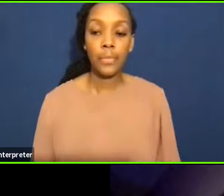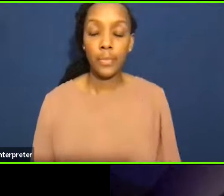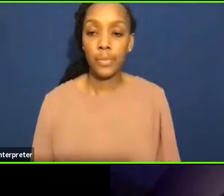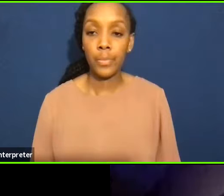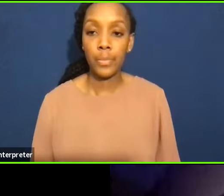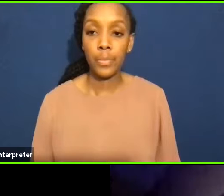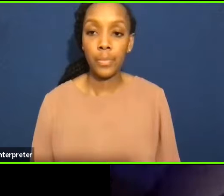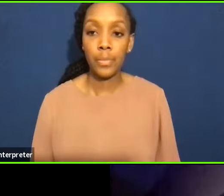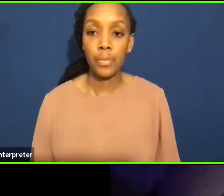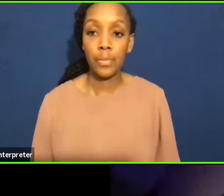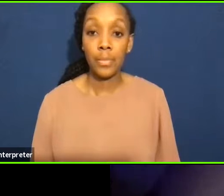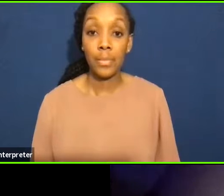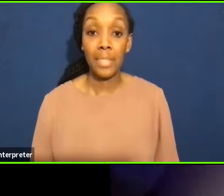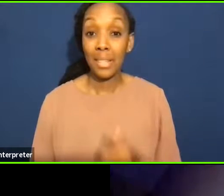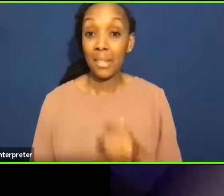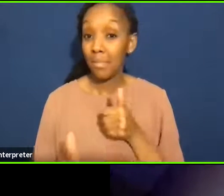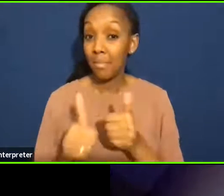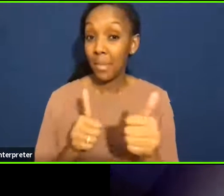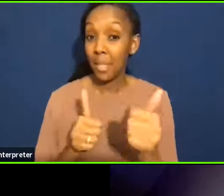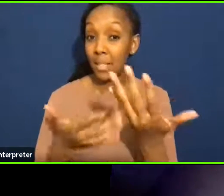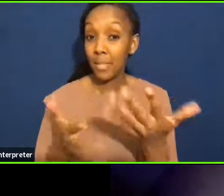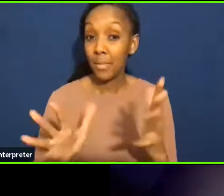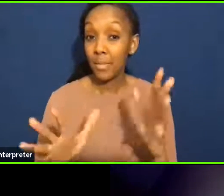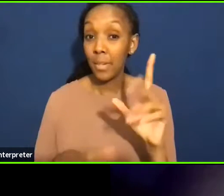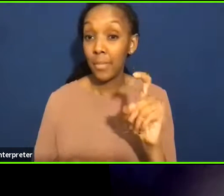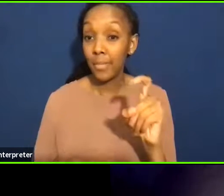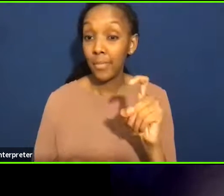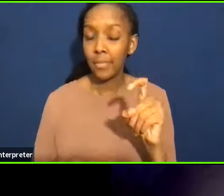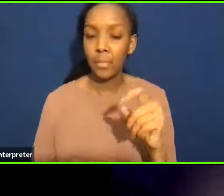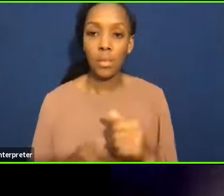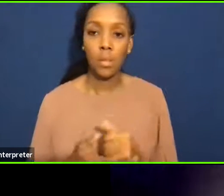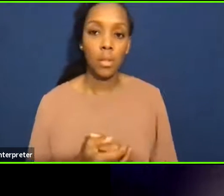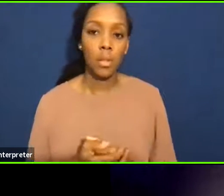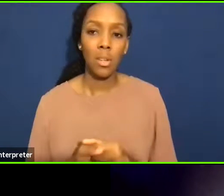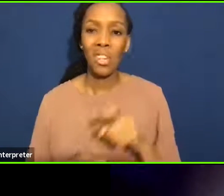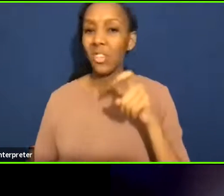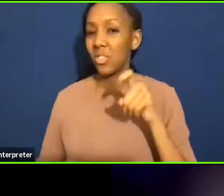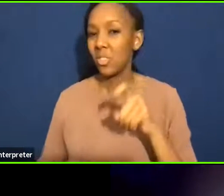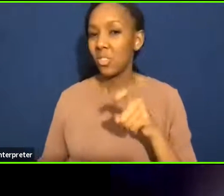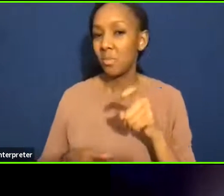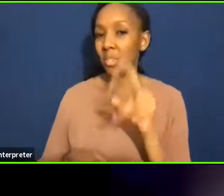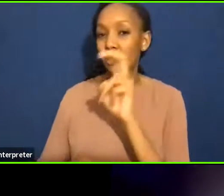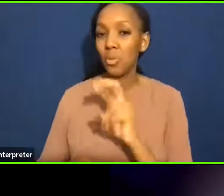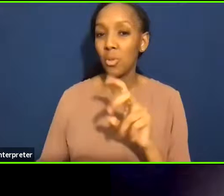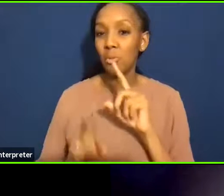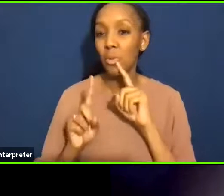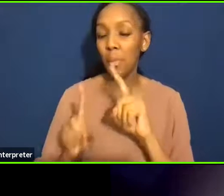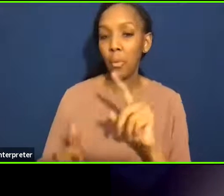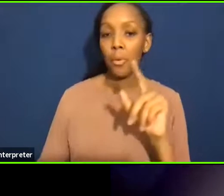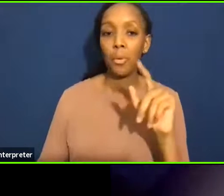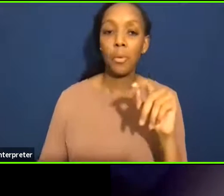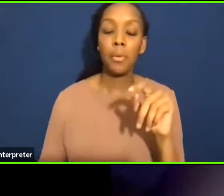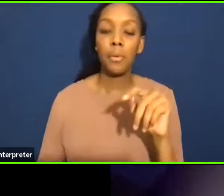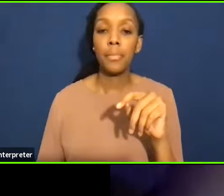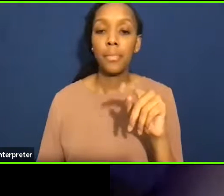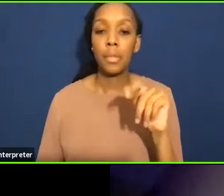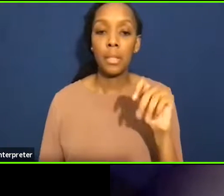Did that already pass or? It should be the transition report template. Okay,